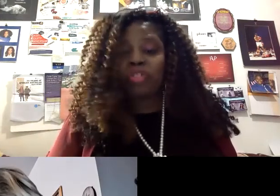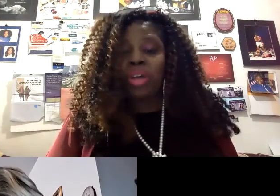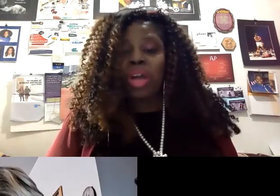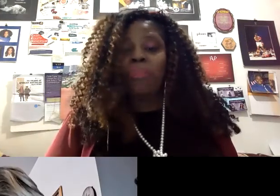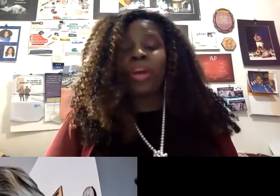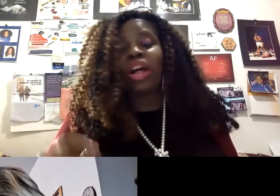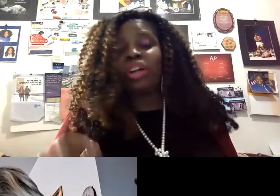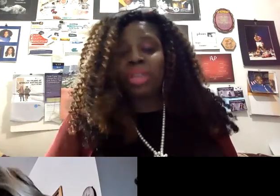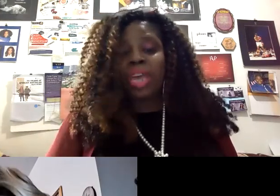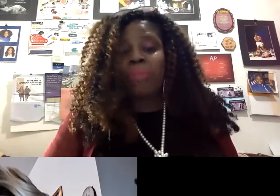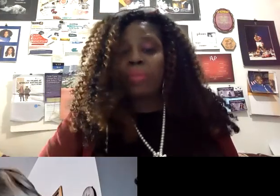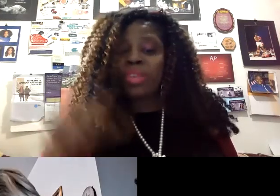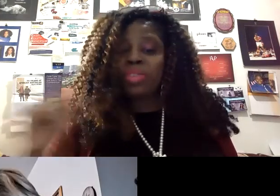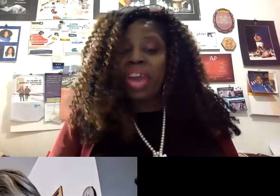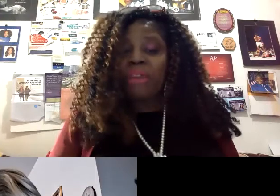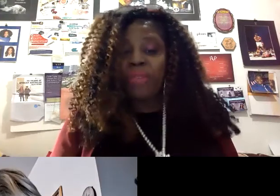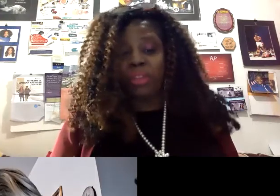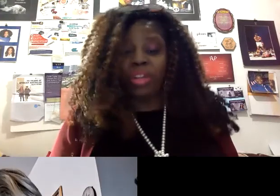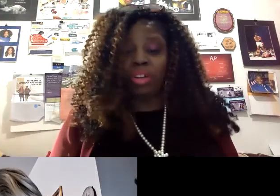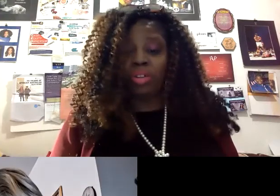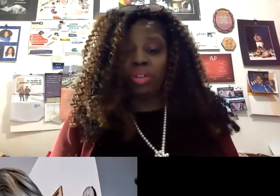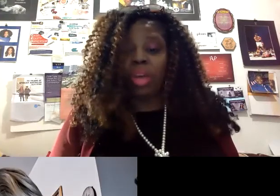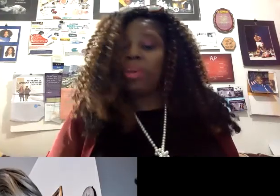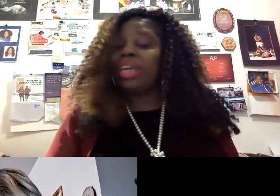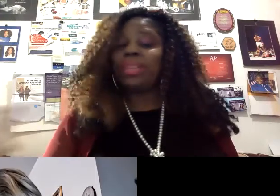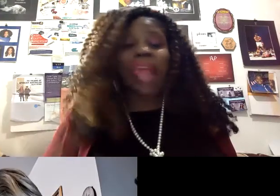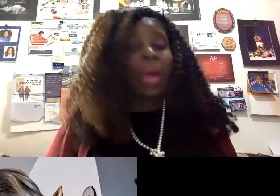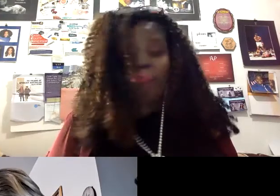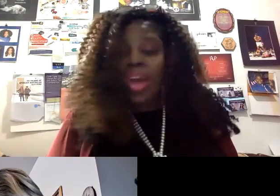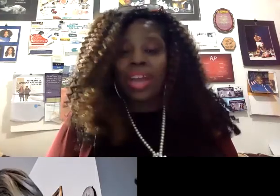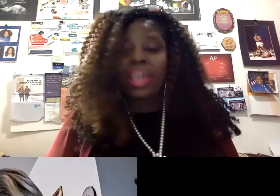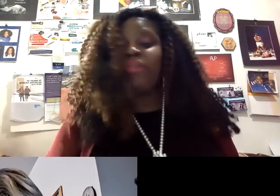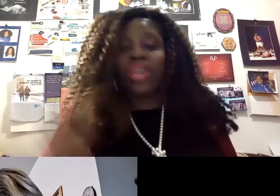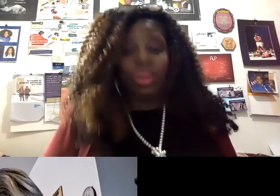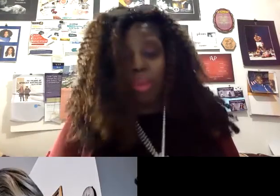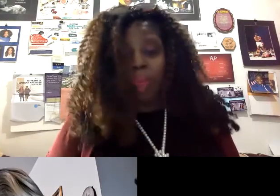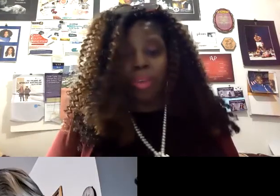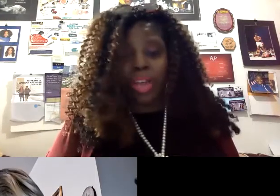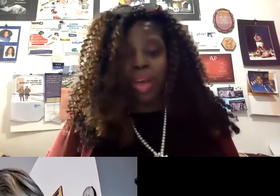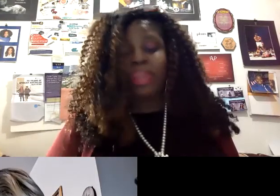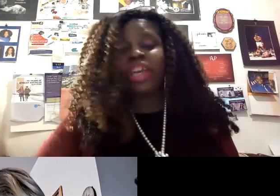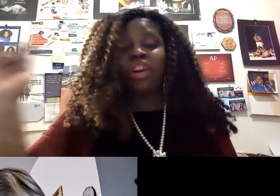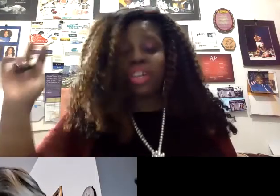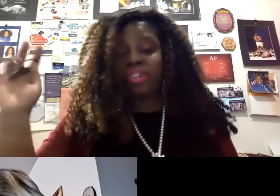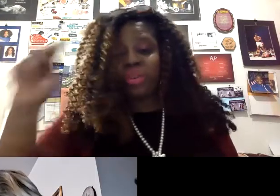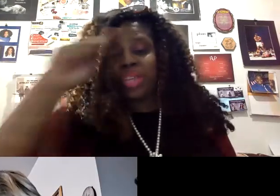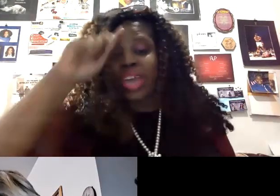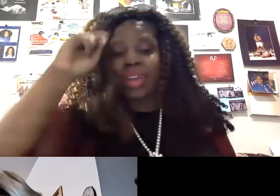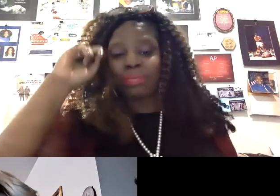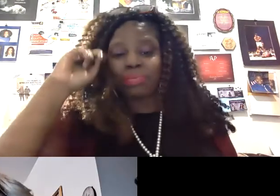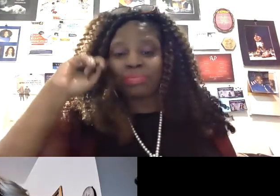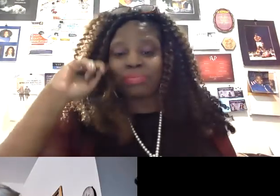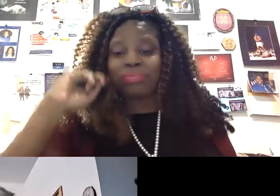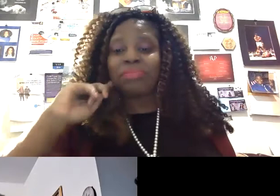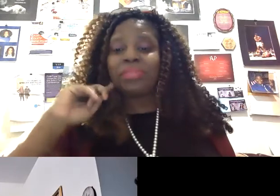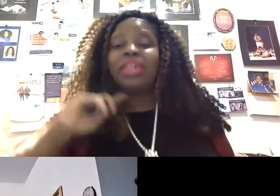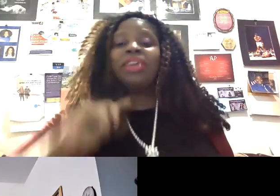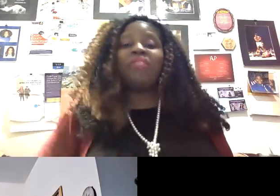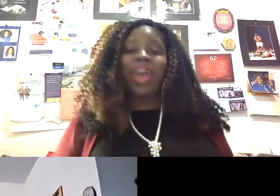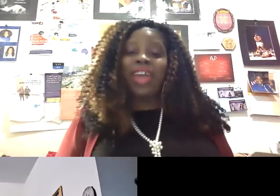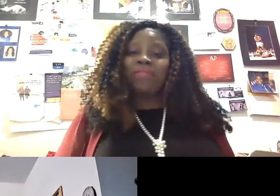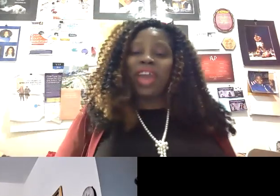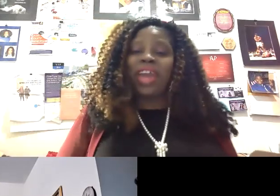about you, but Uncle Sam may be their favorite uncle, but he's not mine if he keeps my money. How many of y'all can agree with